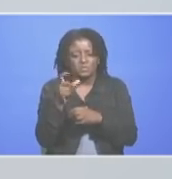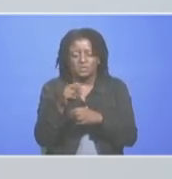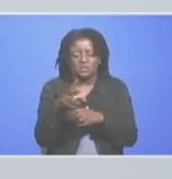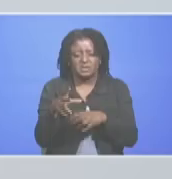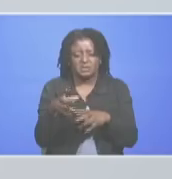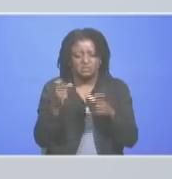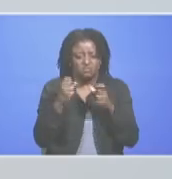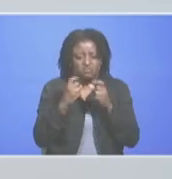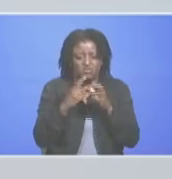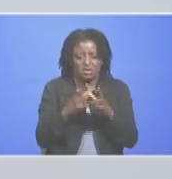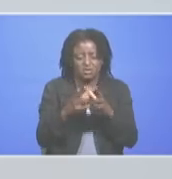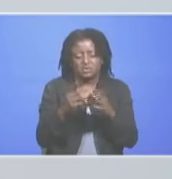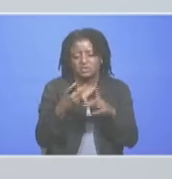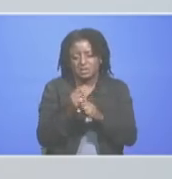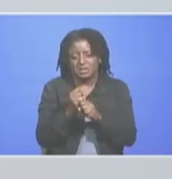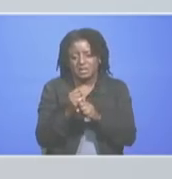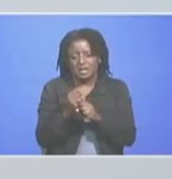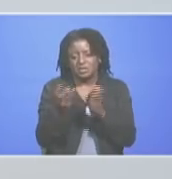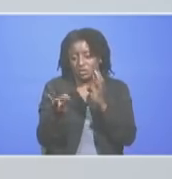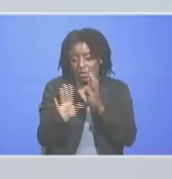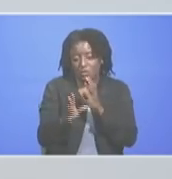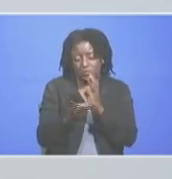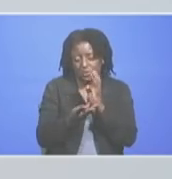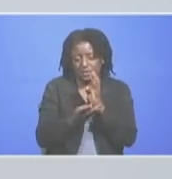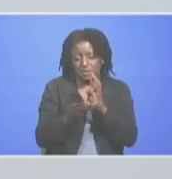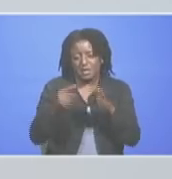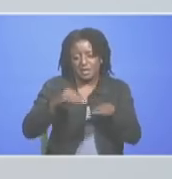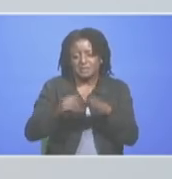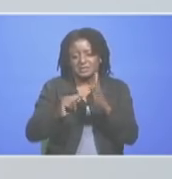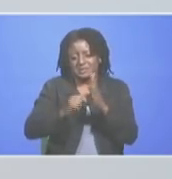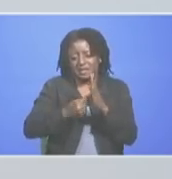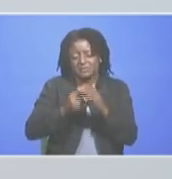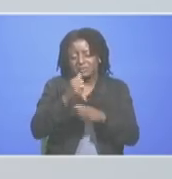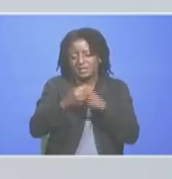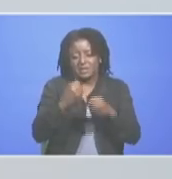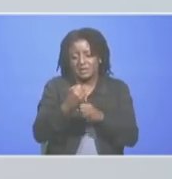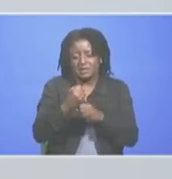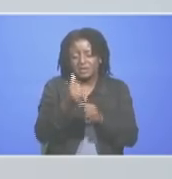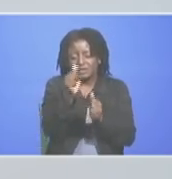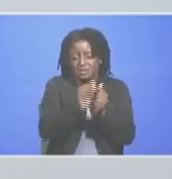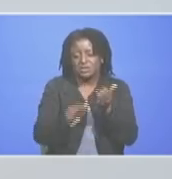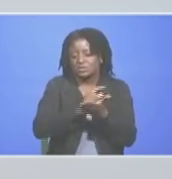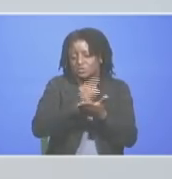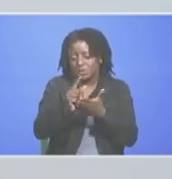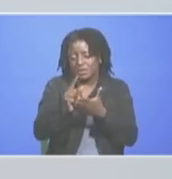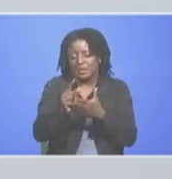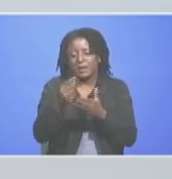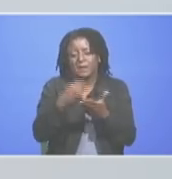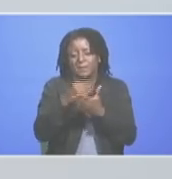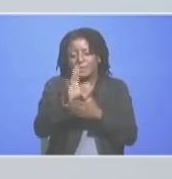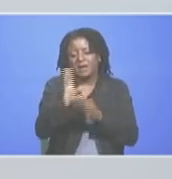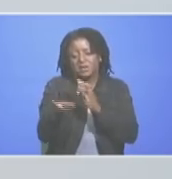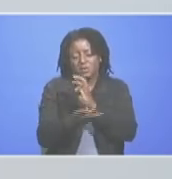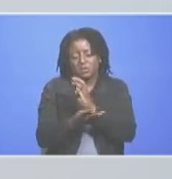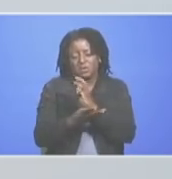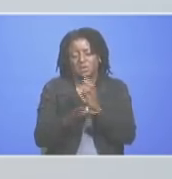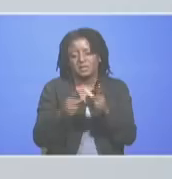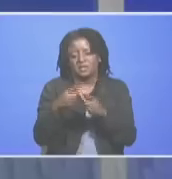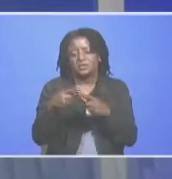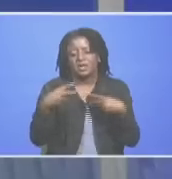the beginning of the year, buy a sheet of plywood a week, and you could have enough to board up 15 to 20 windows in your